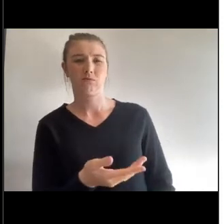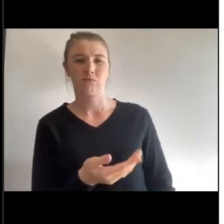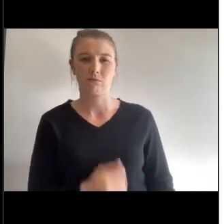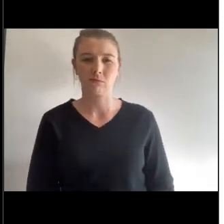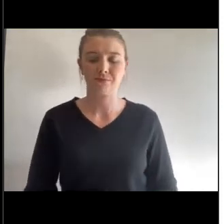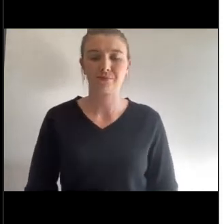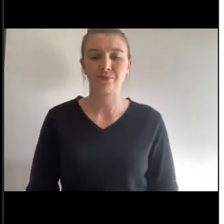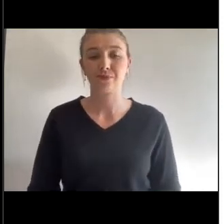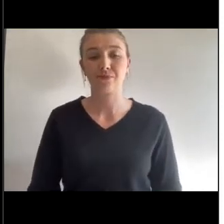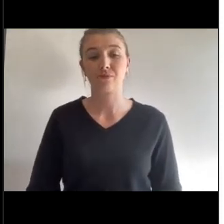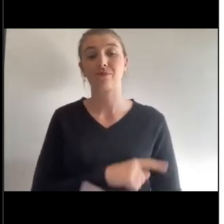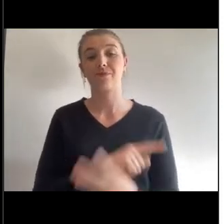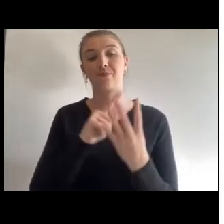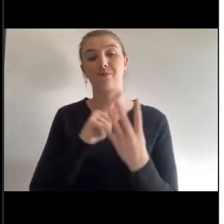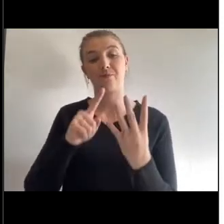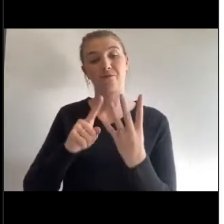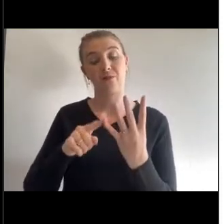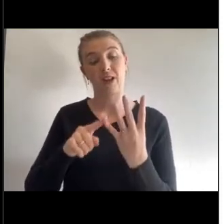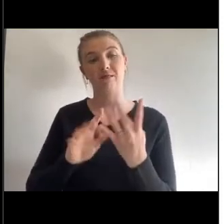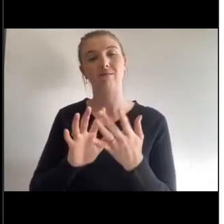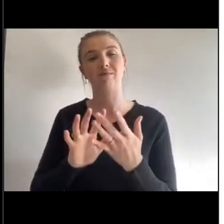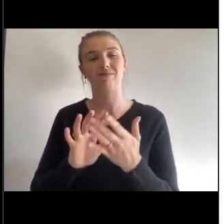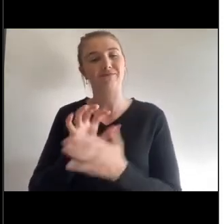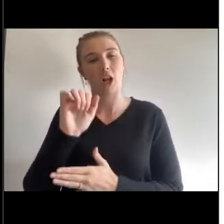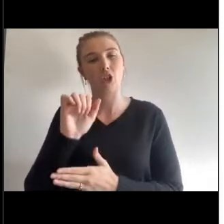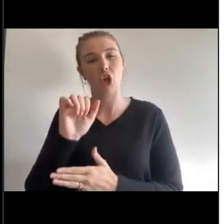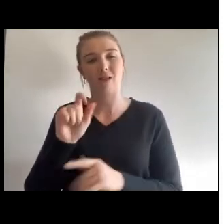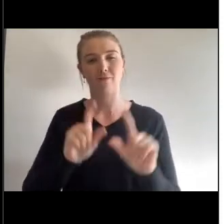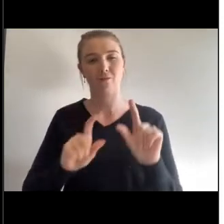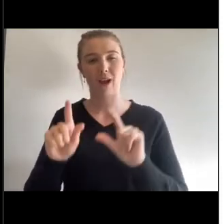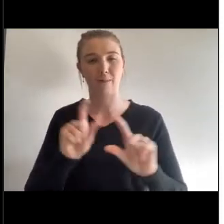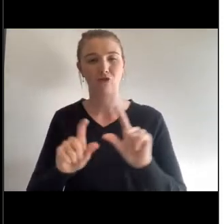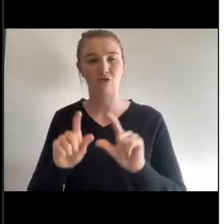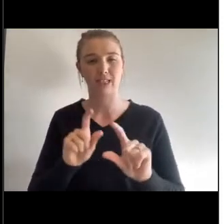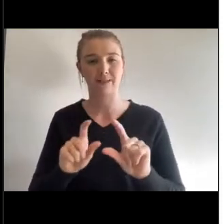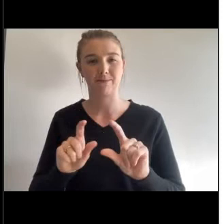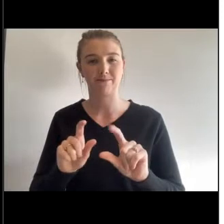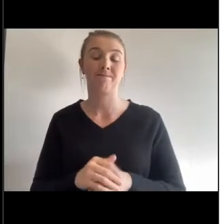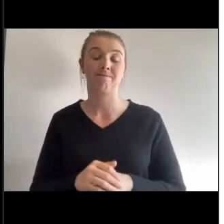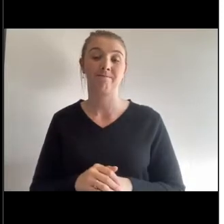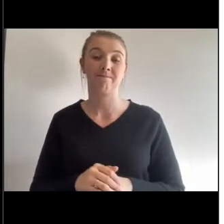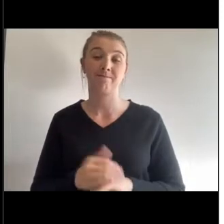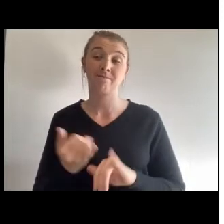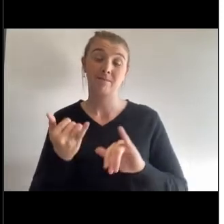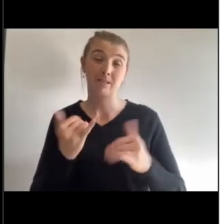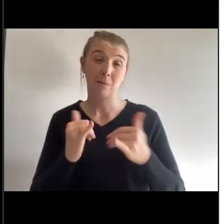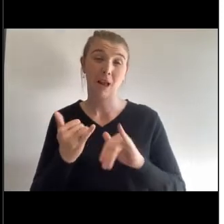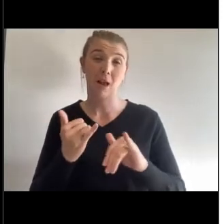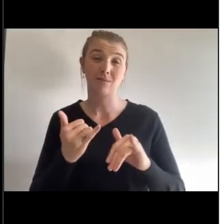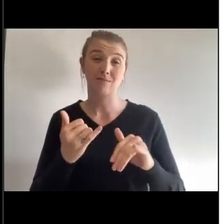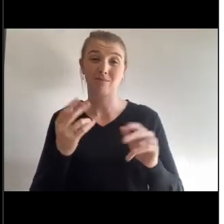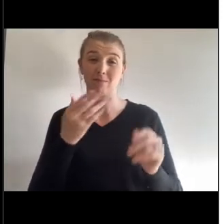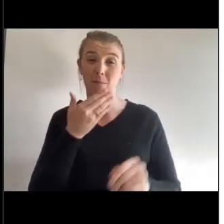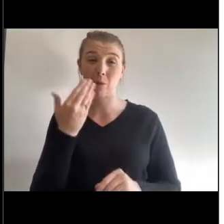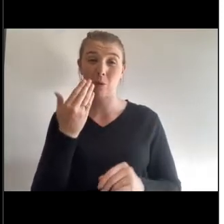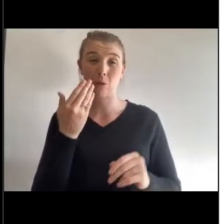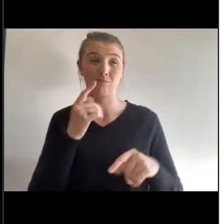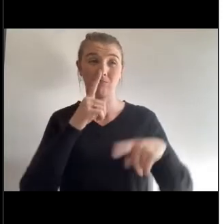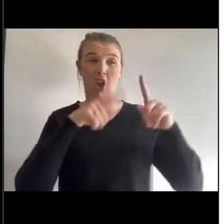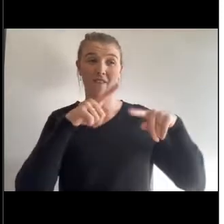final barrier to belonging is sometimes the culture of chemistry itself. Sometimes the lack of diversity at senior levels in